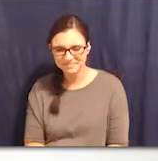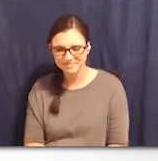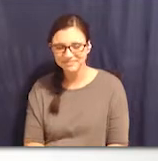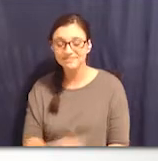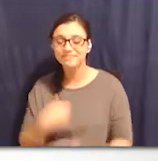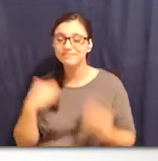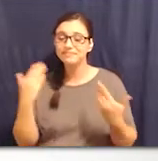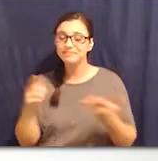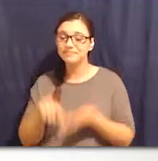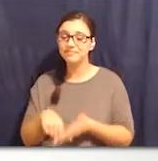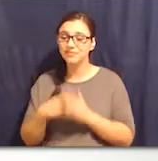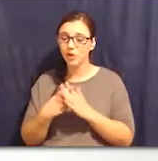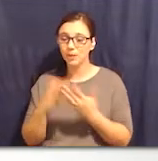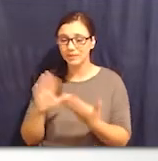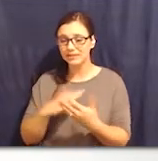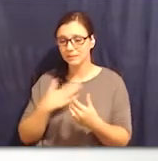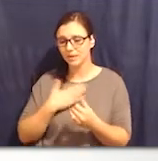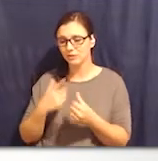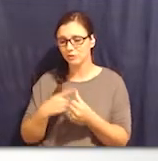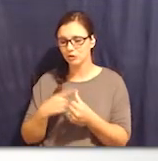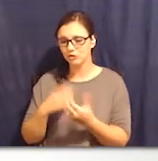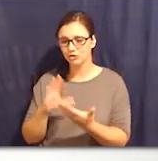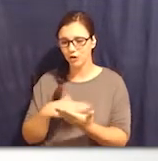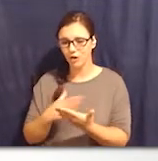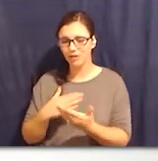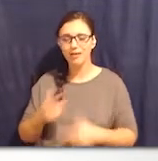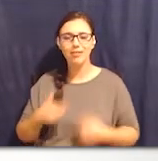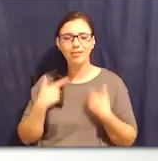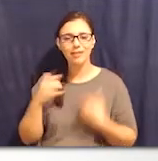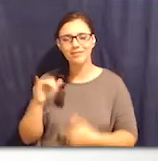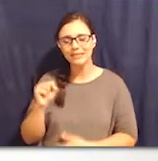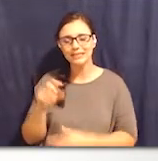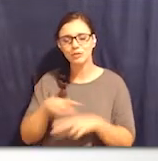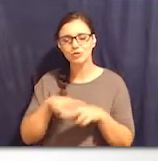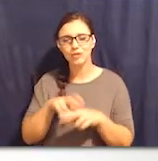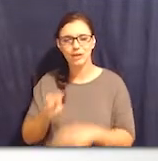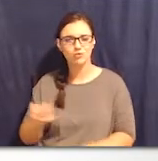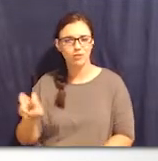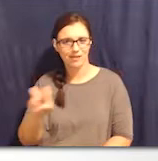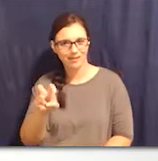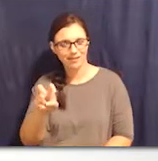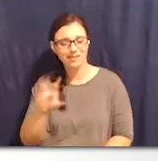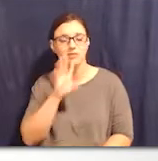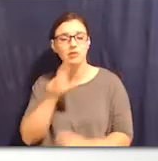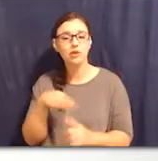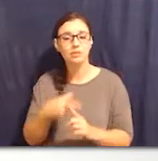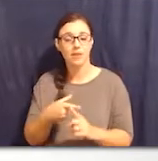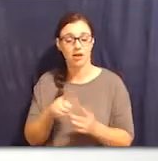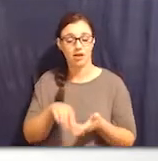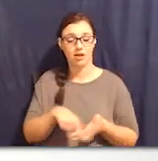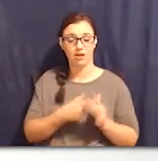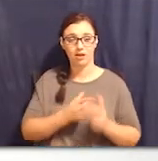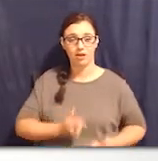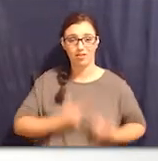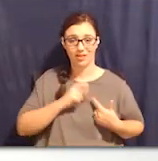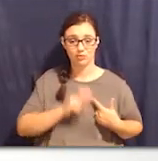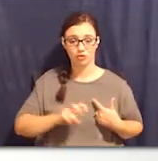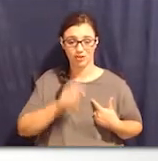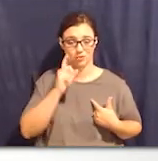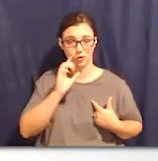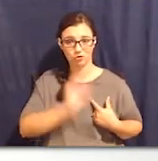Thank you, James. I'll begin by singing my first song, Life is a Train Ride, which